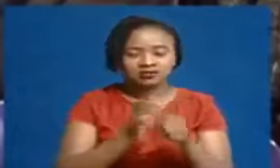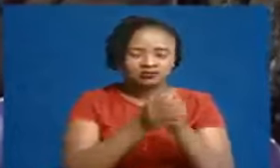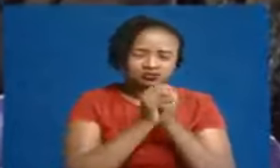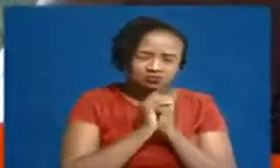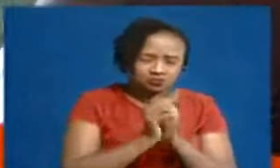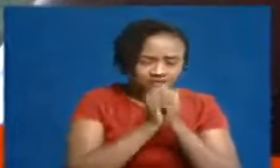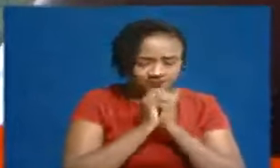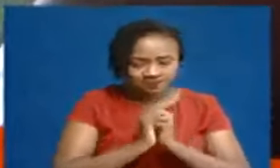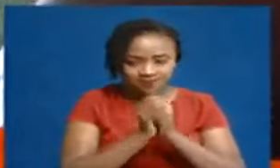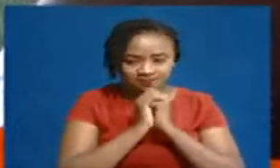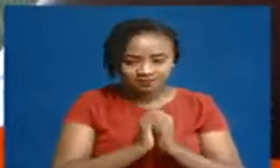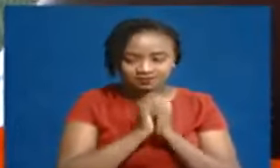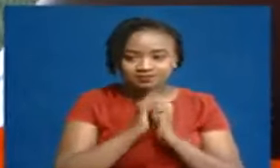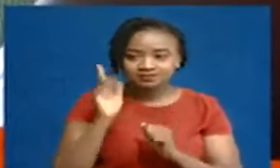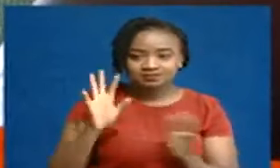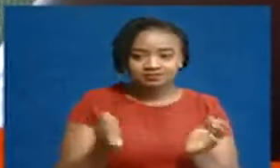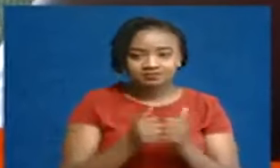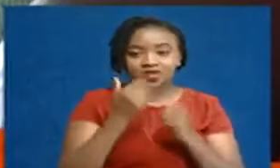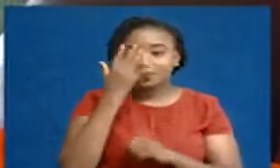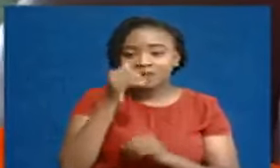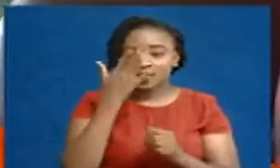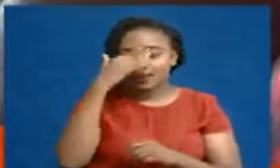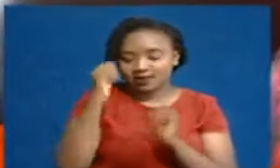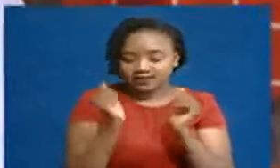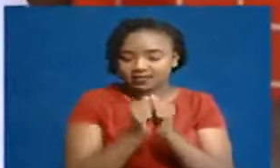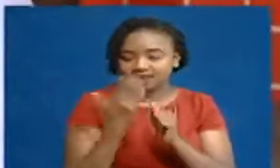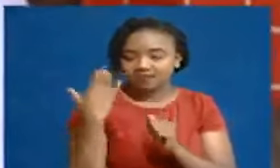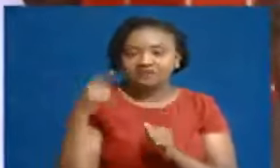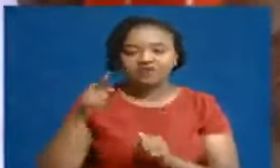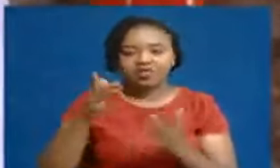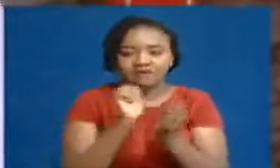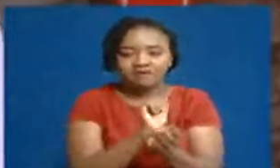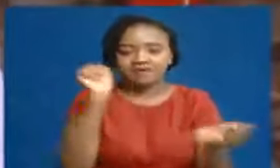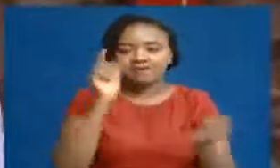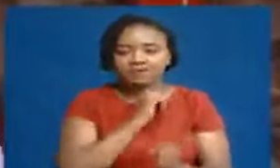first time 10 days after he was released by his abductors.